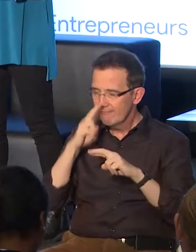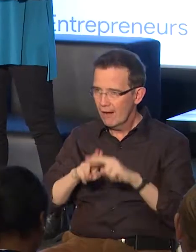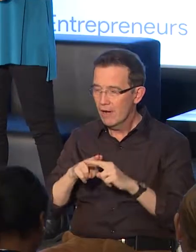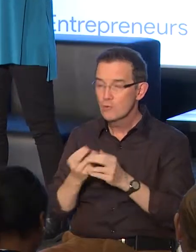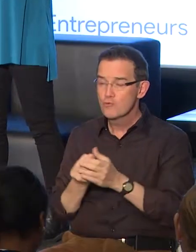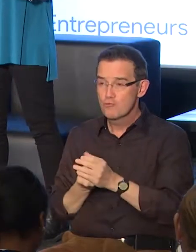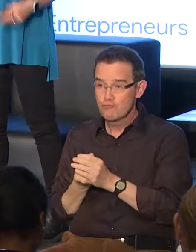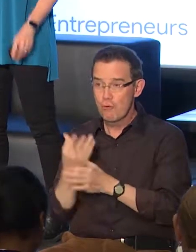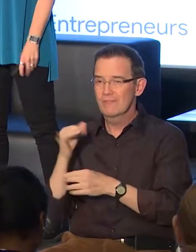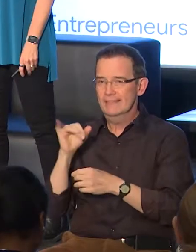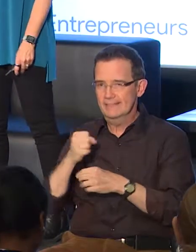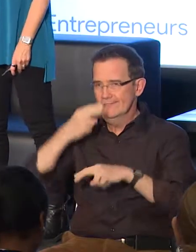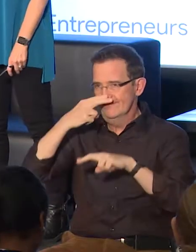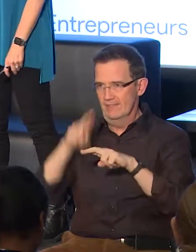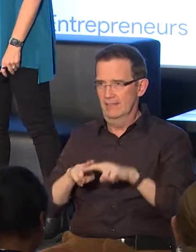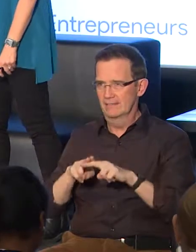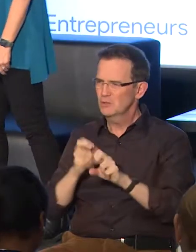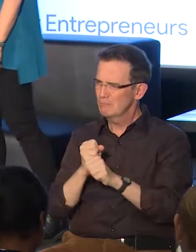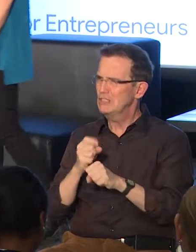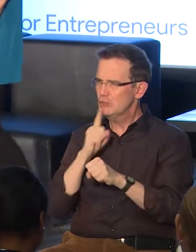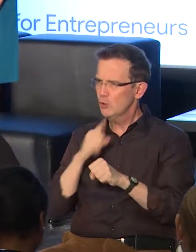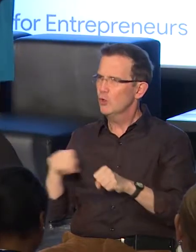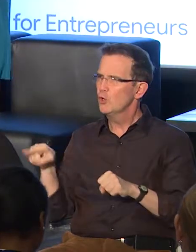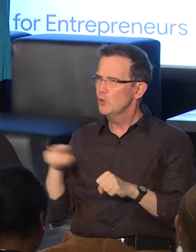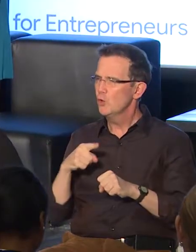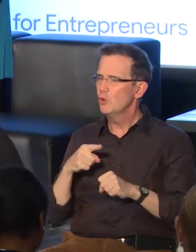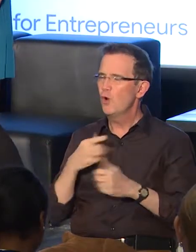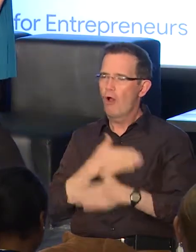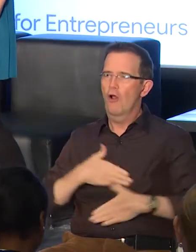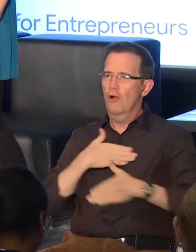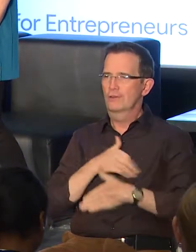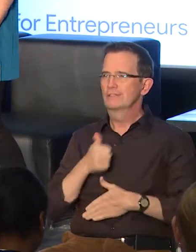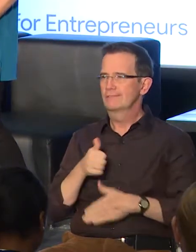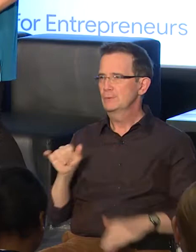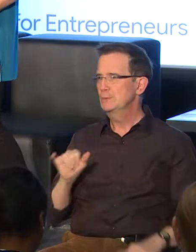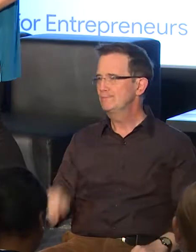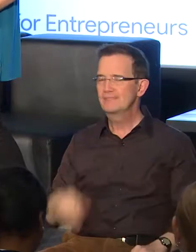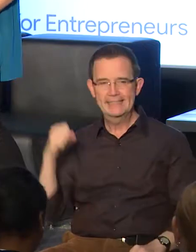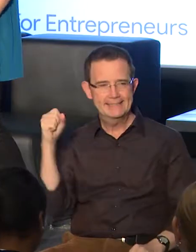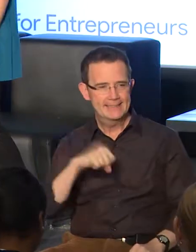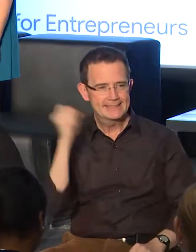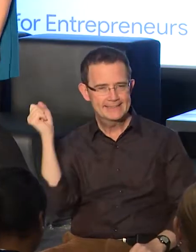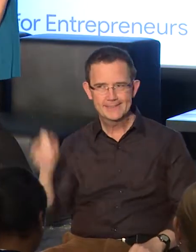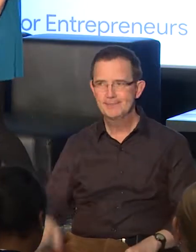Take a bit of time to make sure that you're having fun too. Yes.